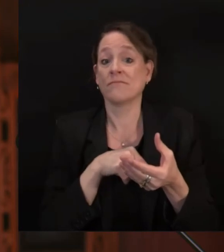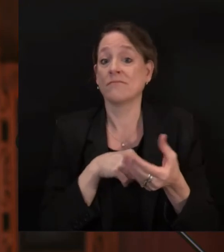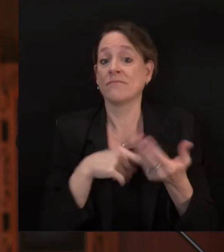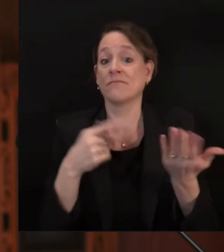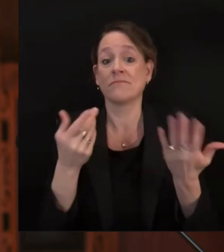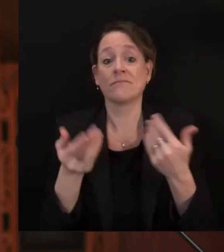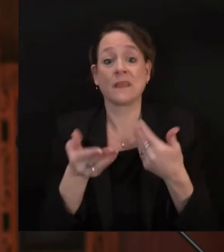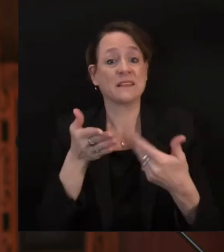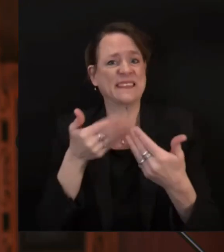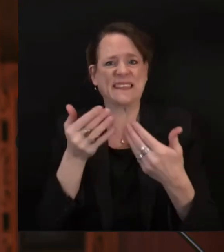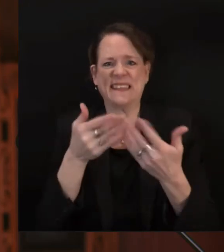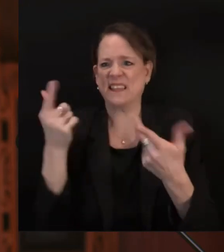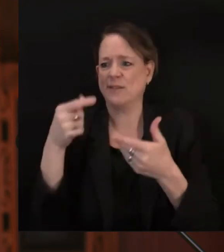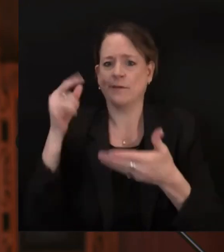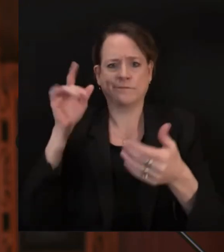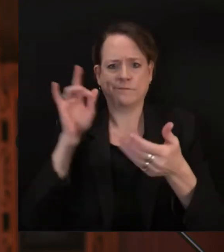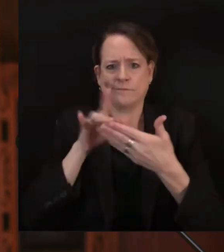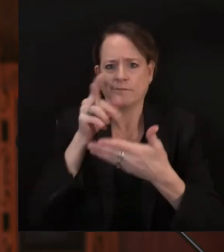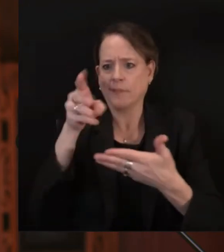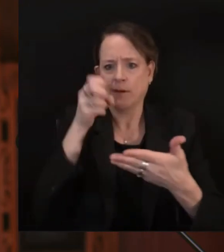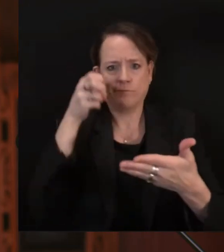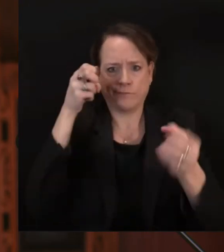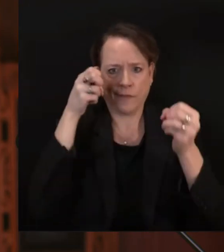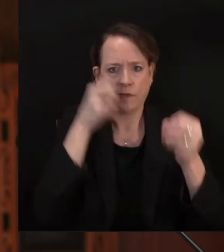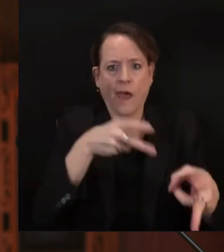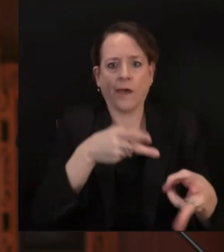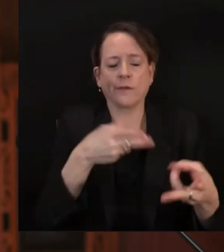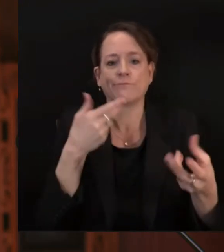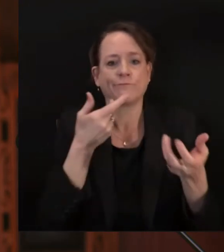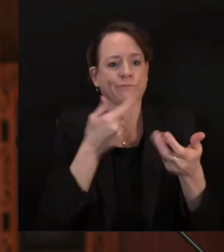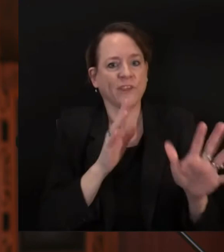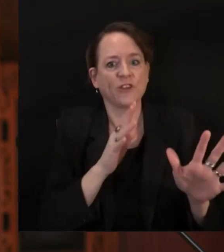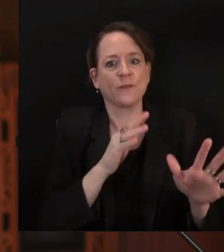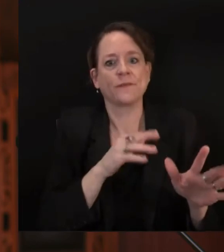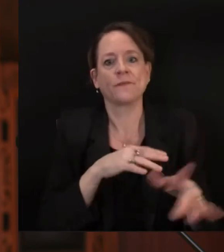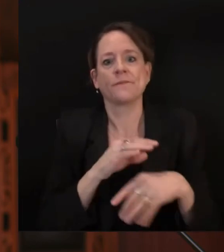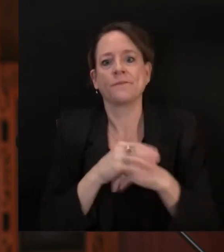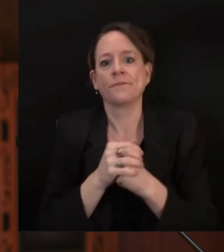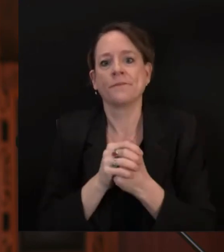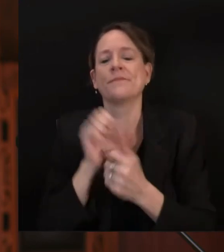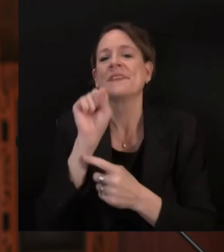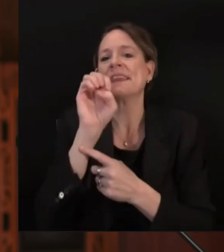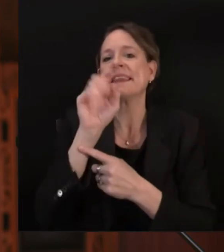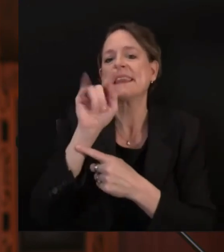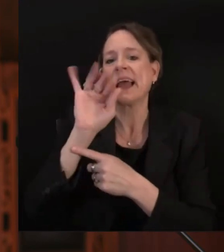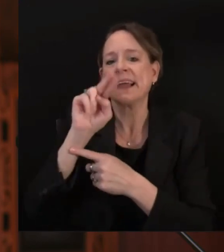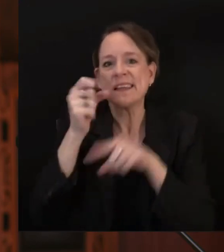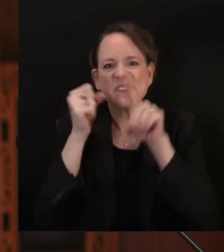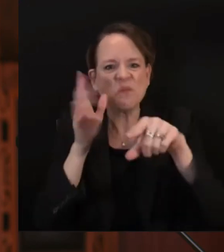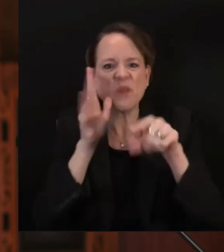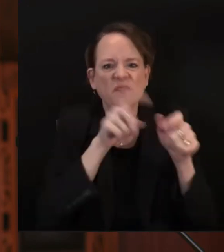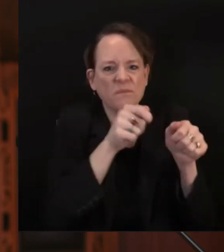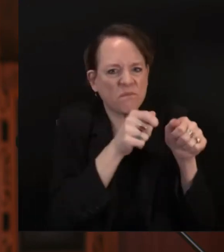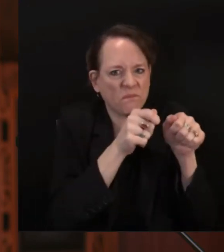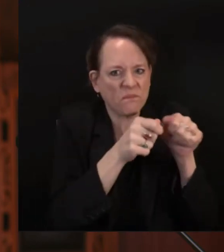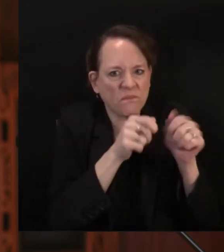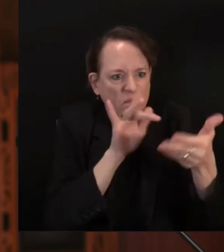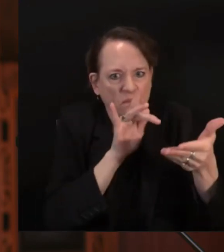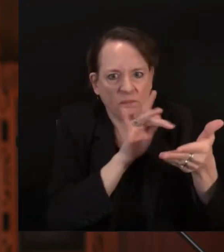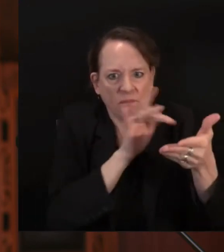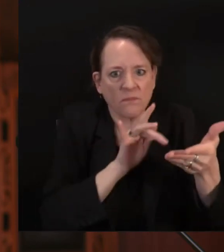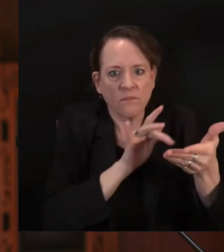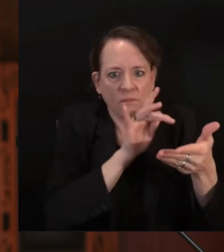activate it in your settings, depending on the kind of smartphone you have. I'm not the most tech-savvy of people,